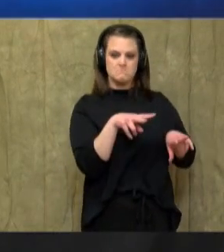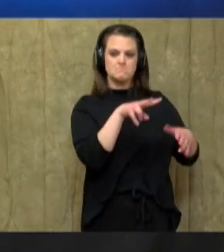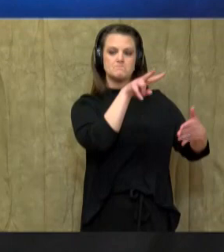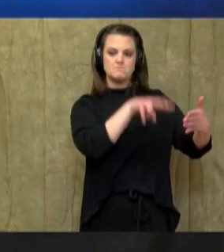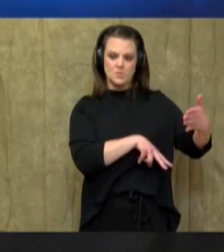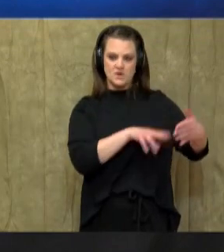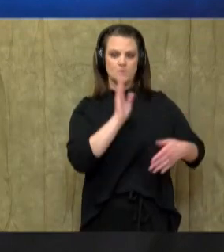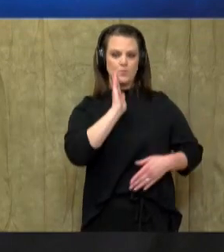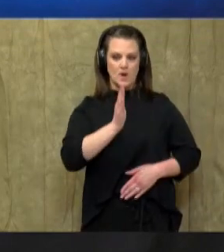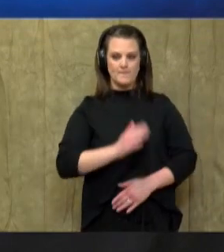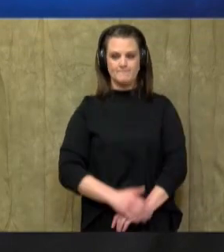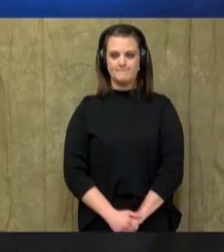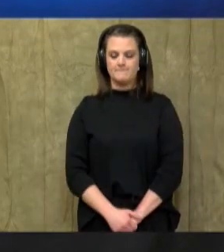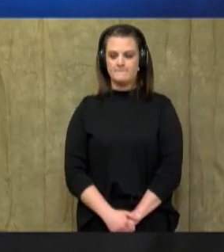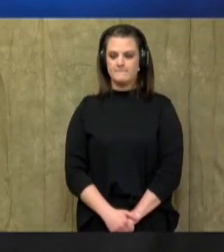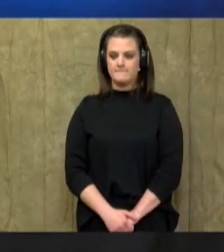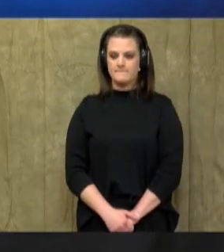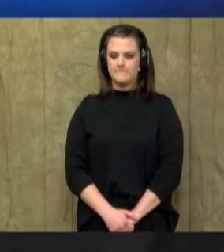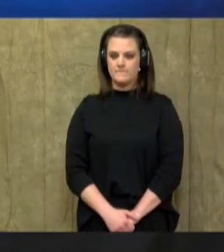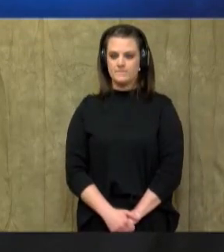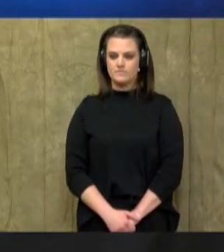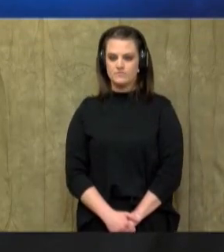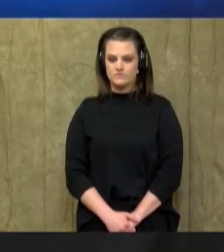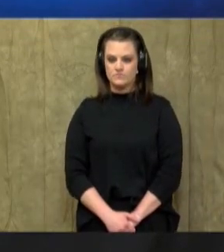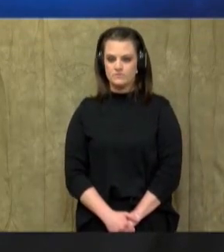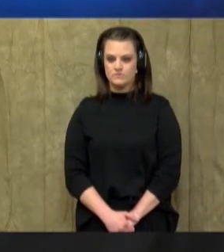and the name of the text is